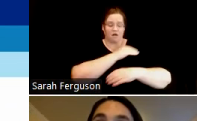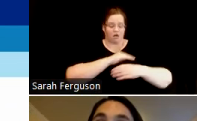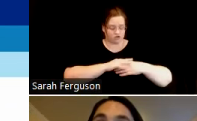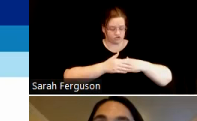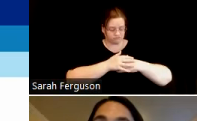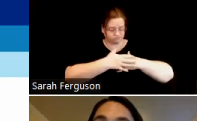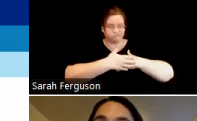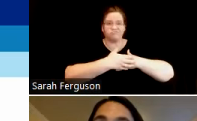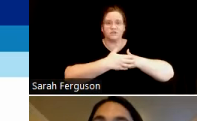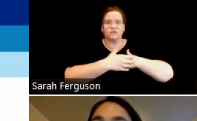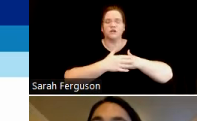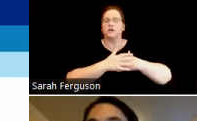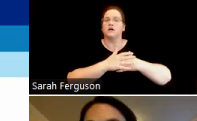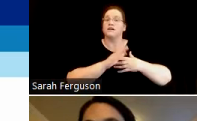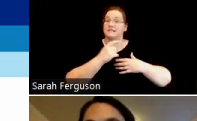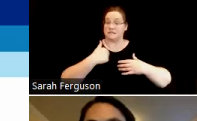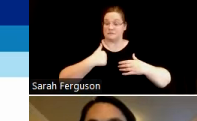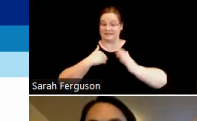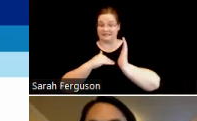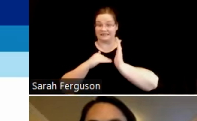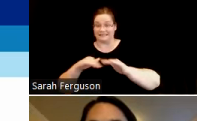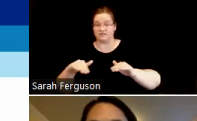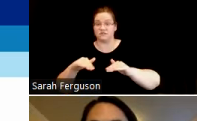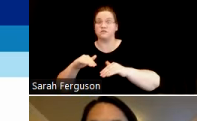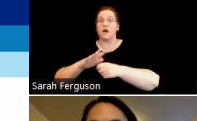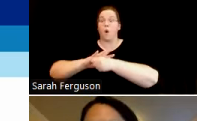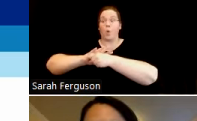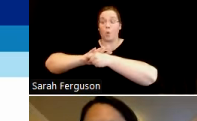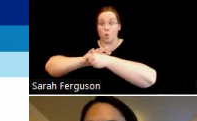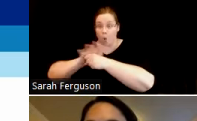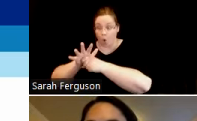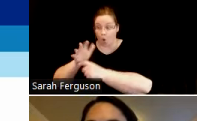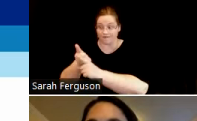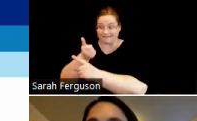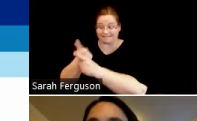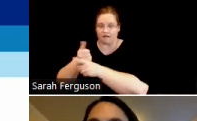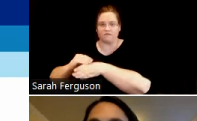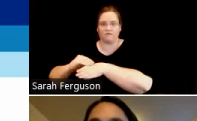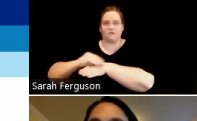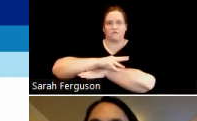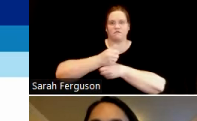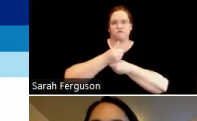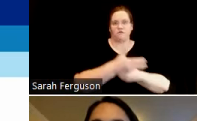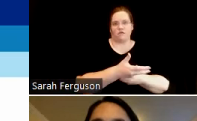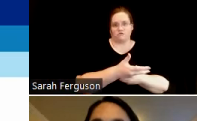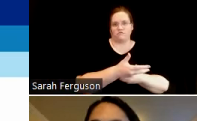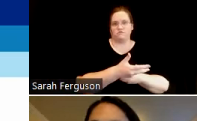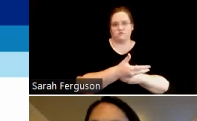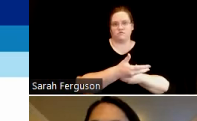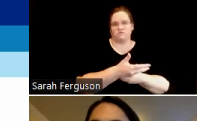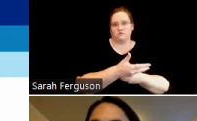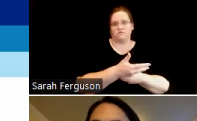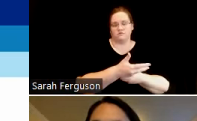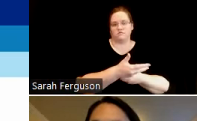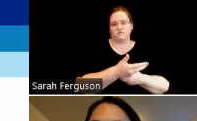physician is that COVID-19 can cause myocarditis as well. So, so there's a very rare